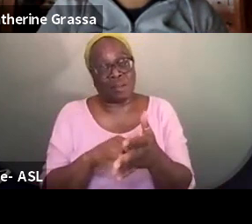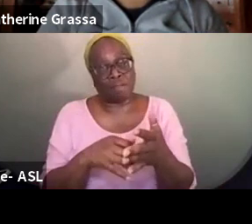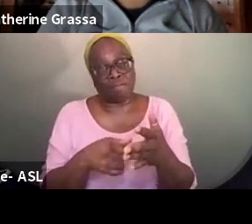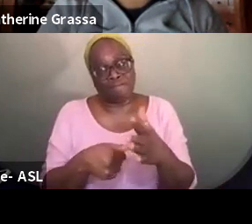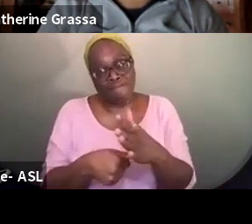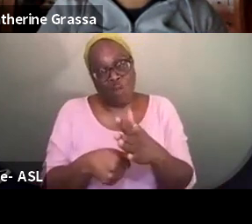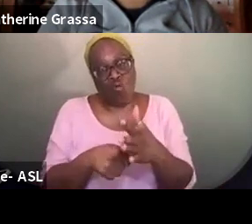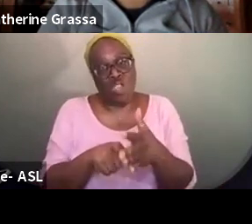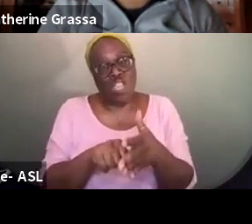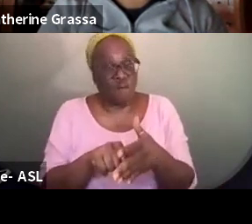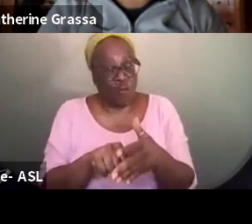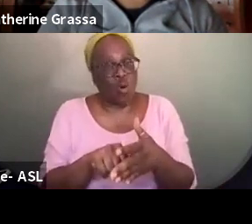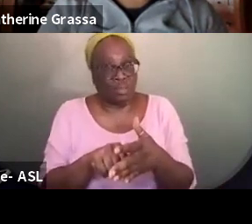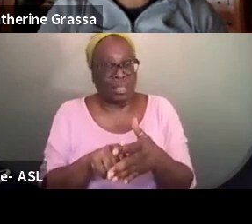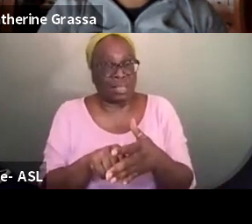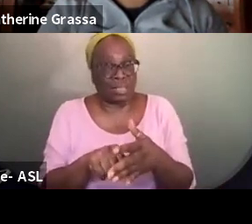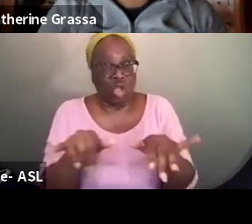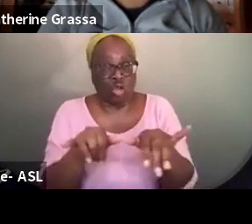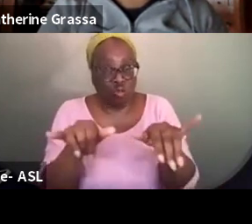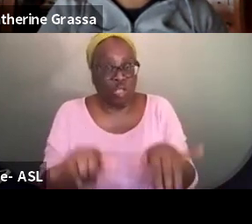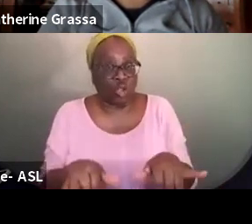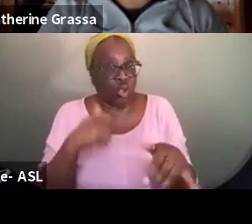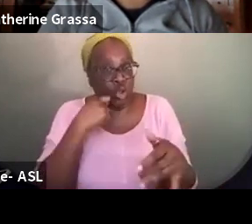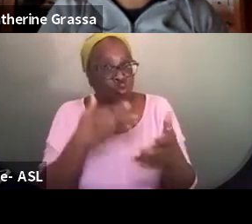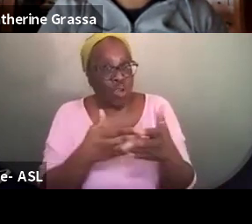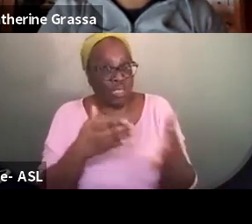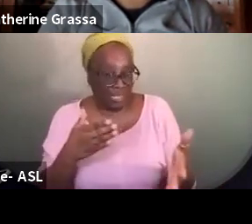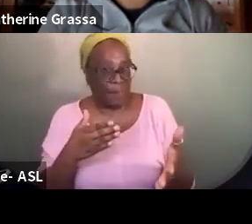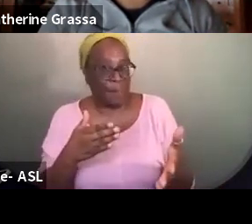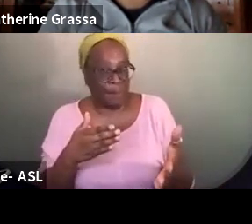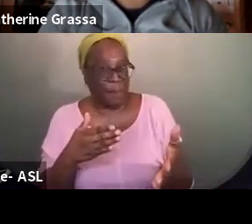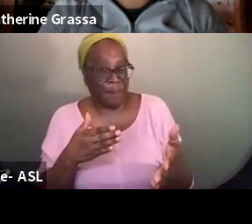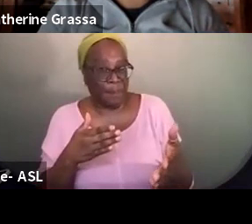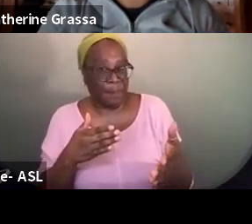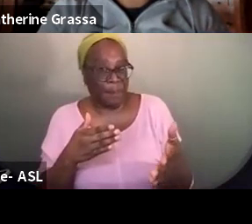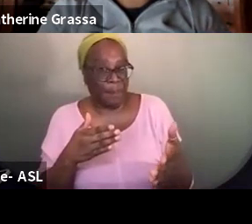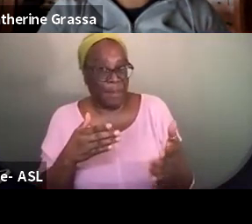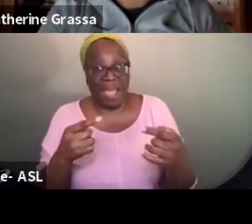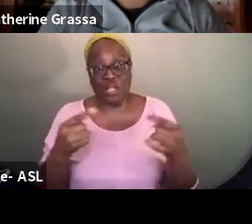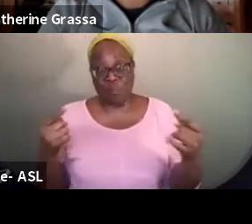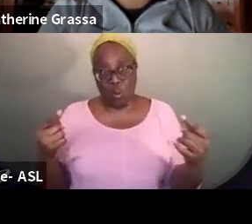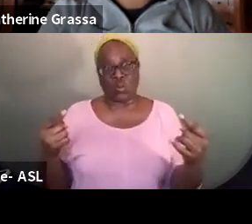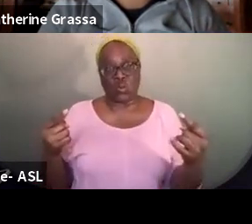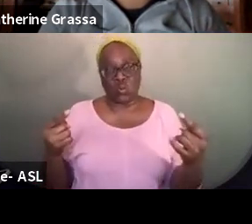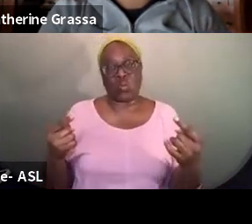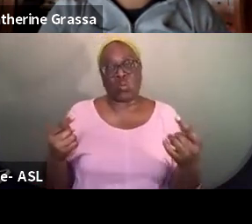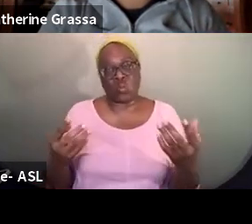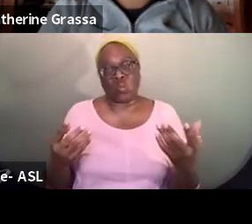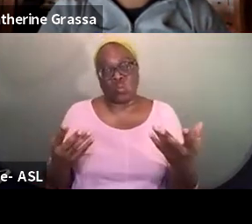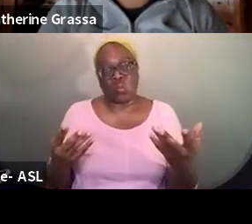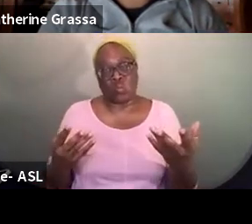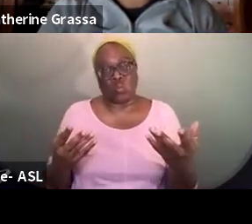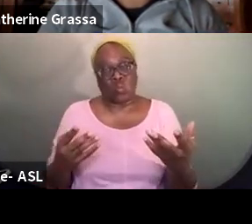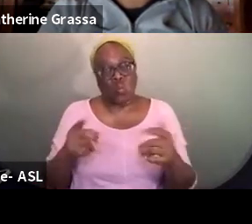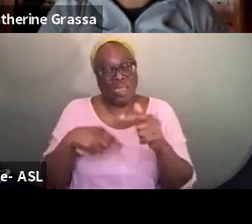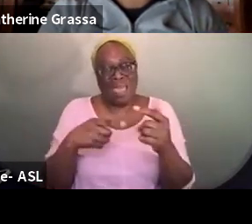supports structural racism versus, yes, we are all aware of the MCAS question that raised flags, but we can't be